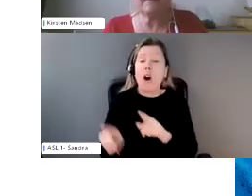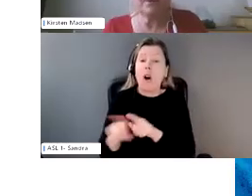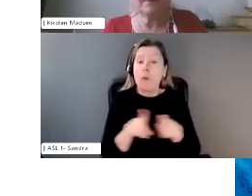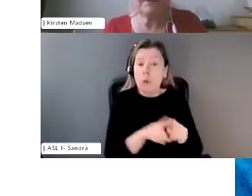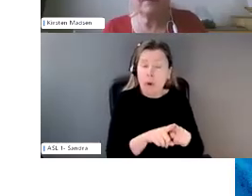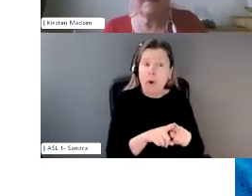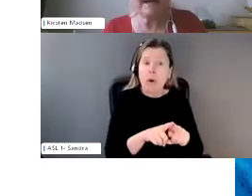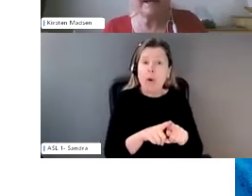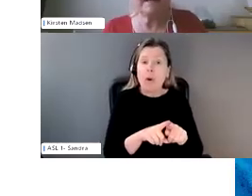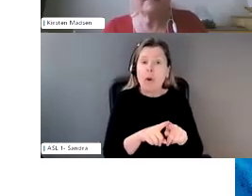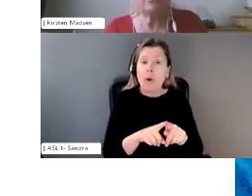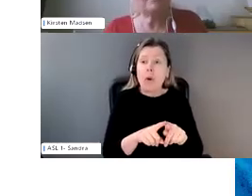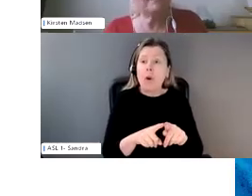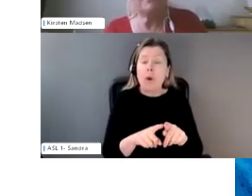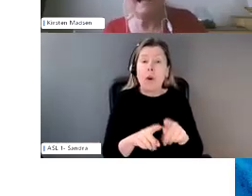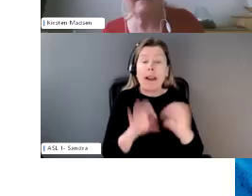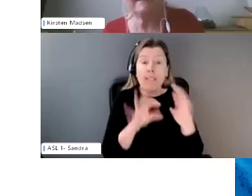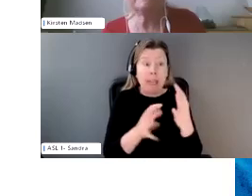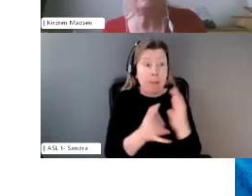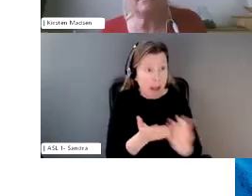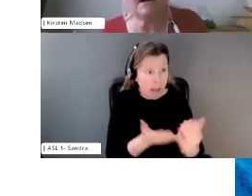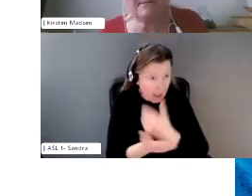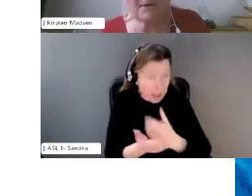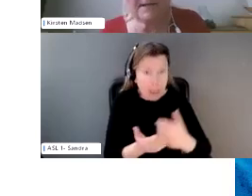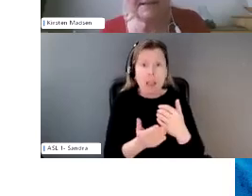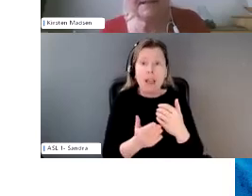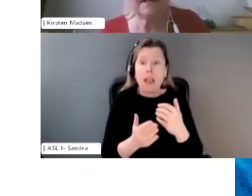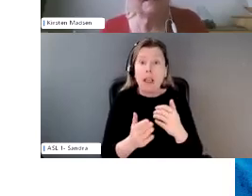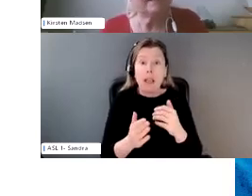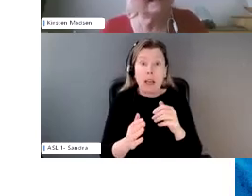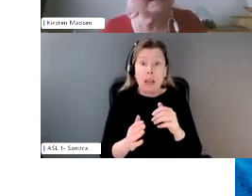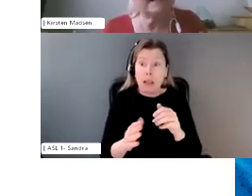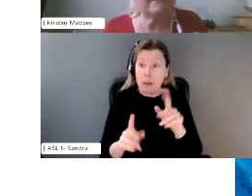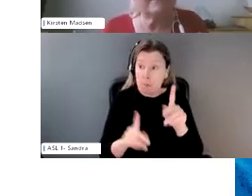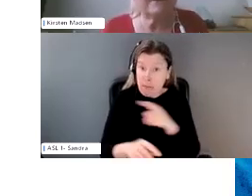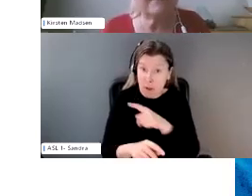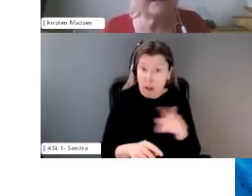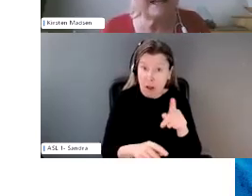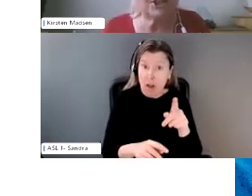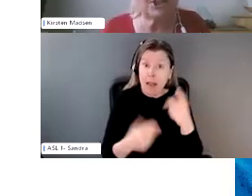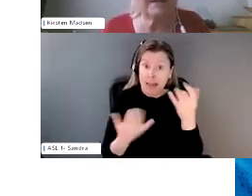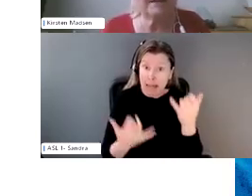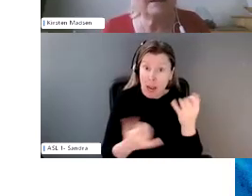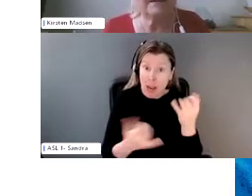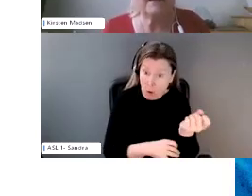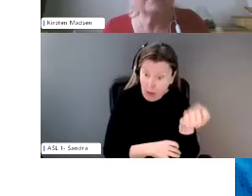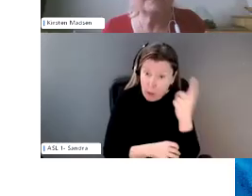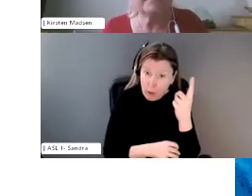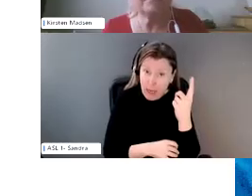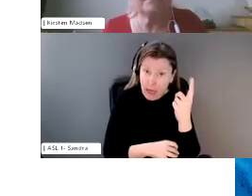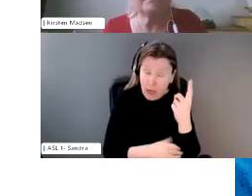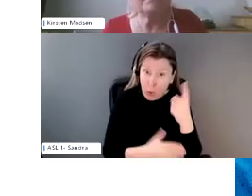the informal from feedback, were people having these aha moments, this self-reflection.